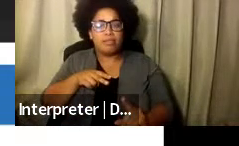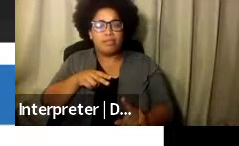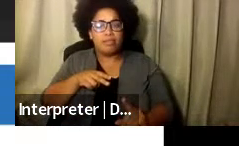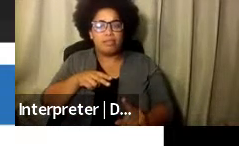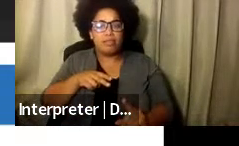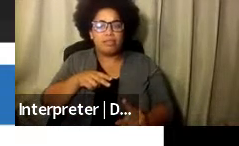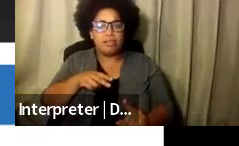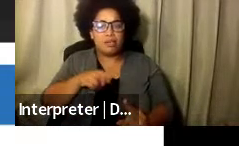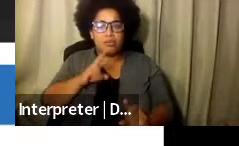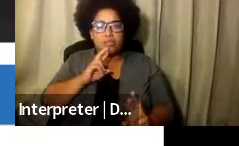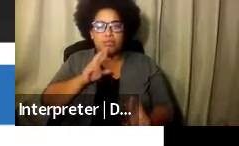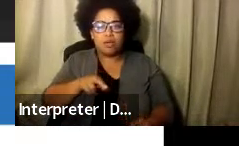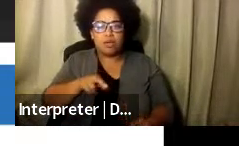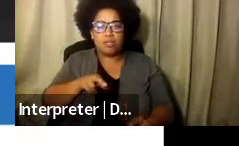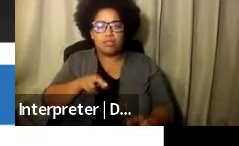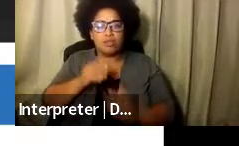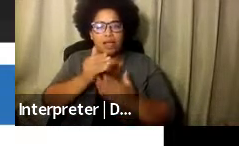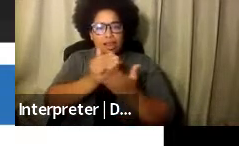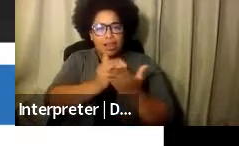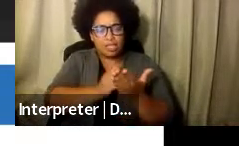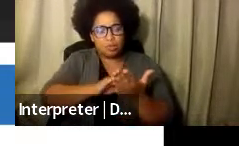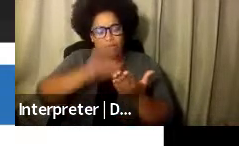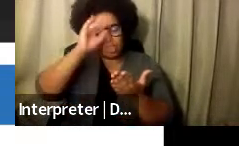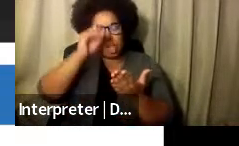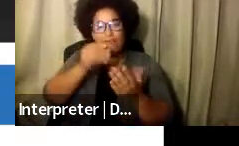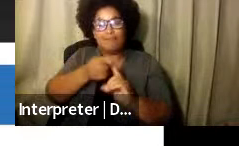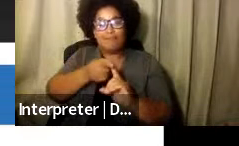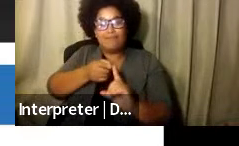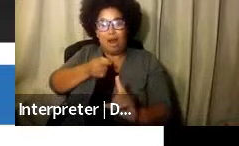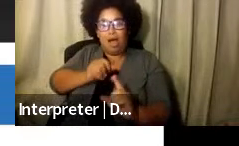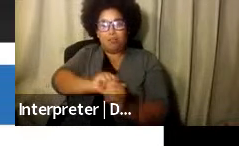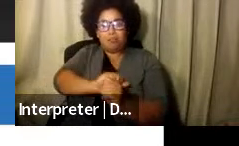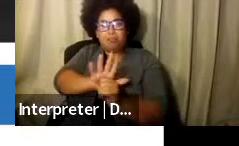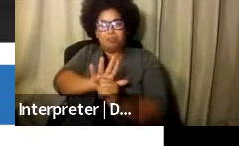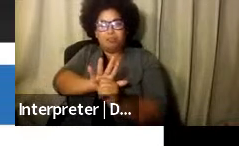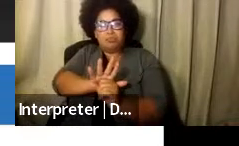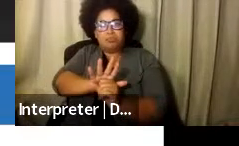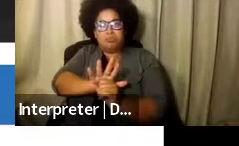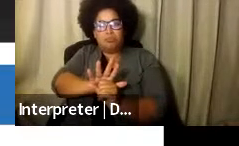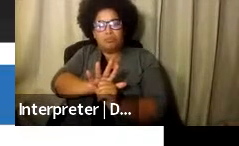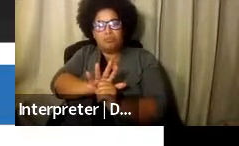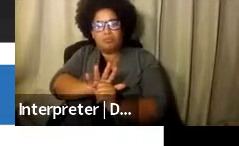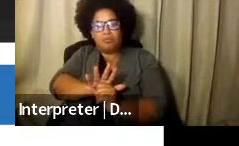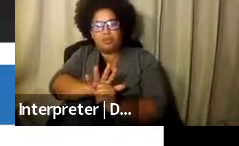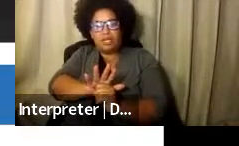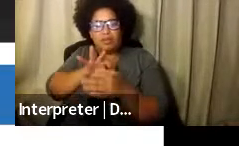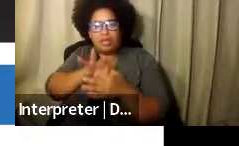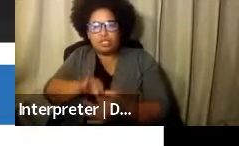to the lessons learned from COVID from a public health perspective.